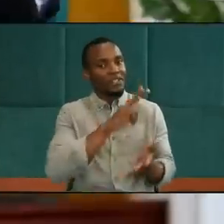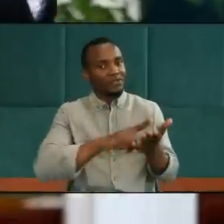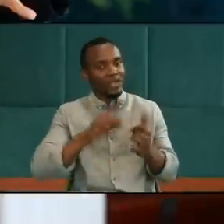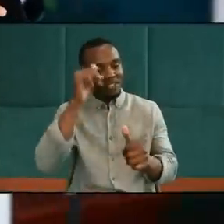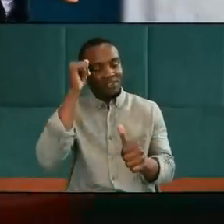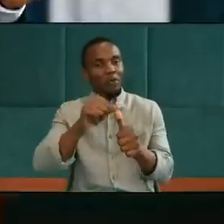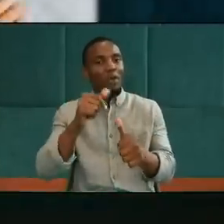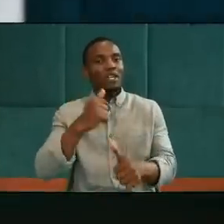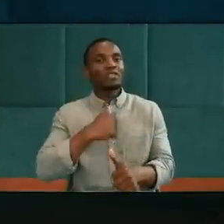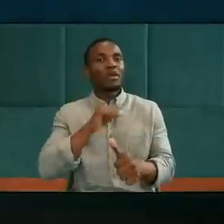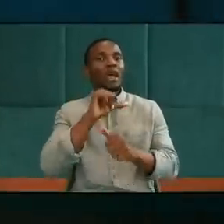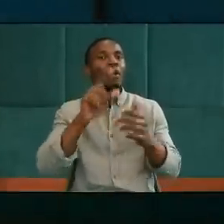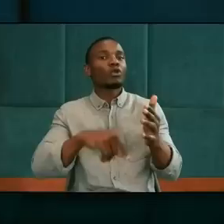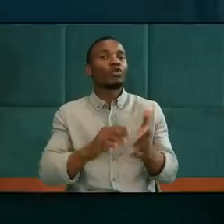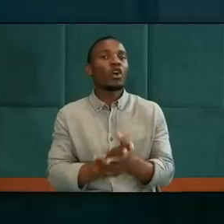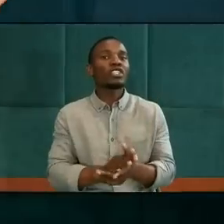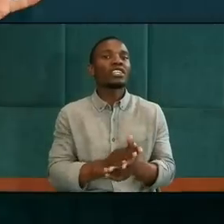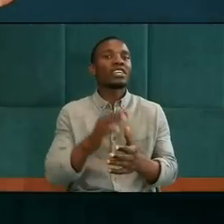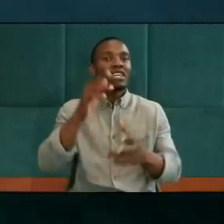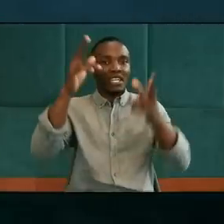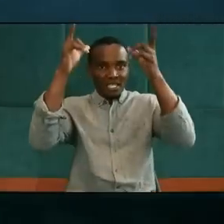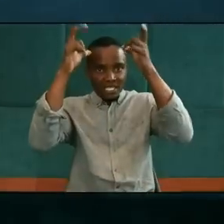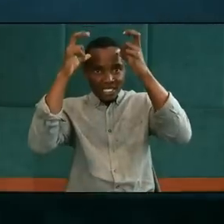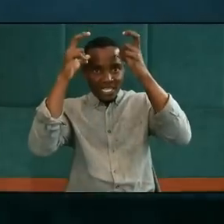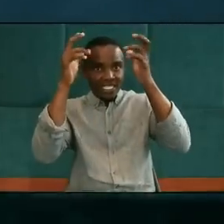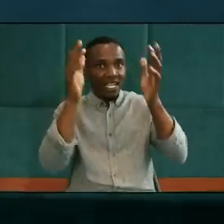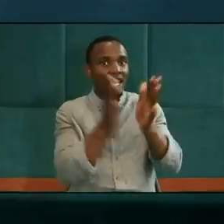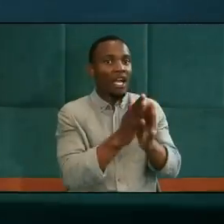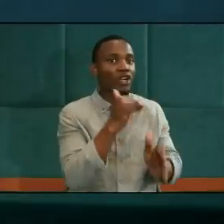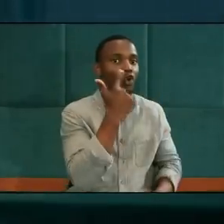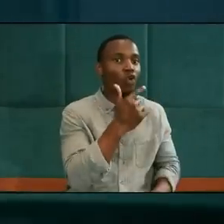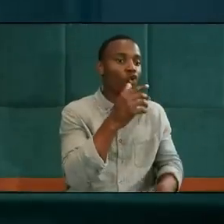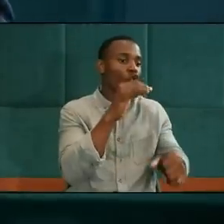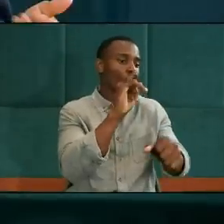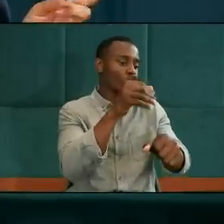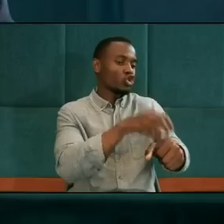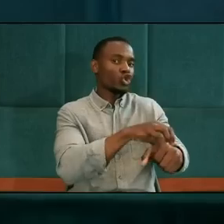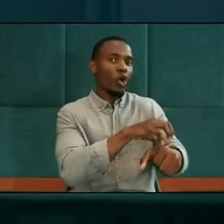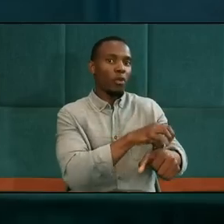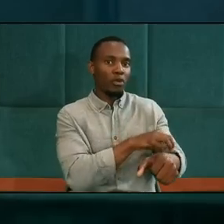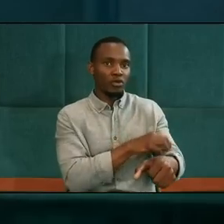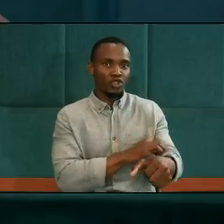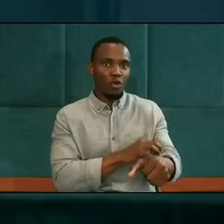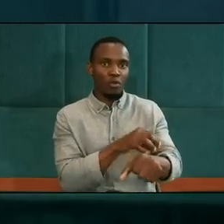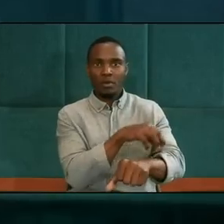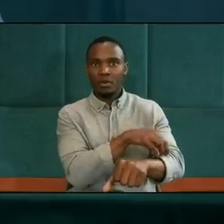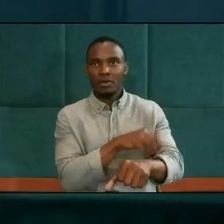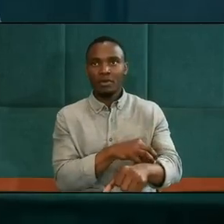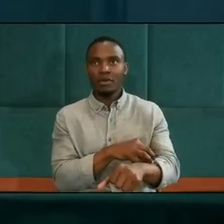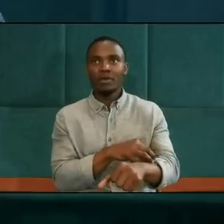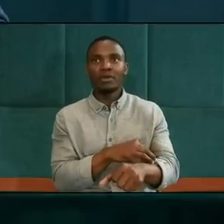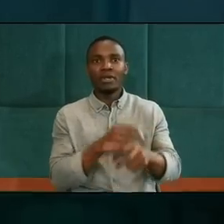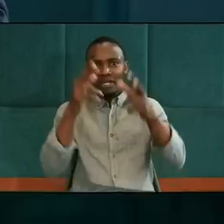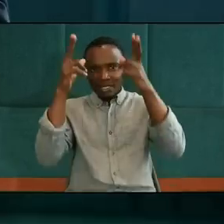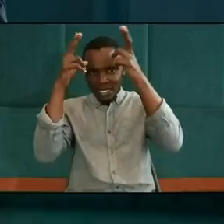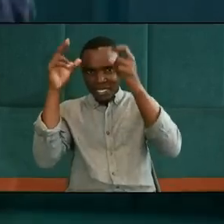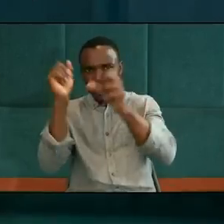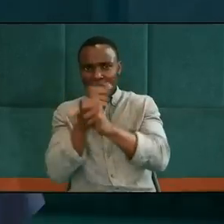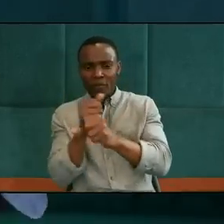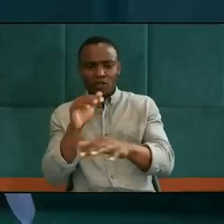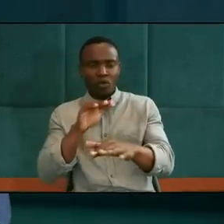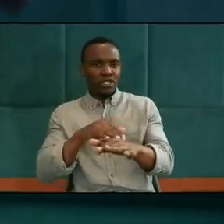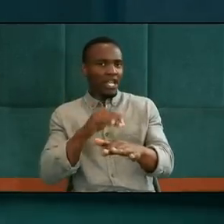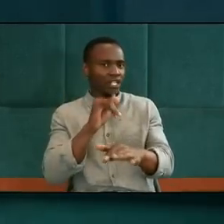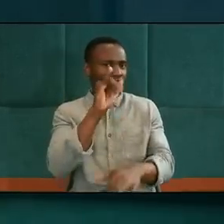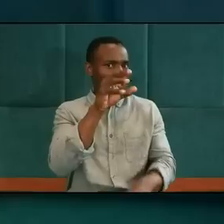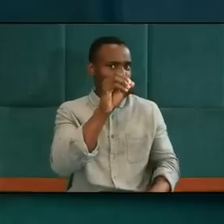of Satan and Job. Remember that story? Yes. Satan could not touch Job